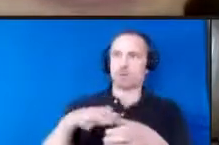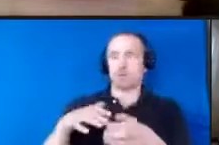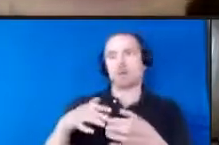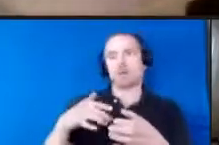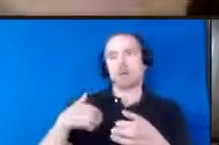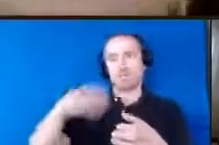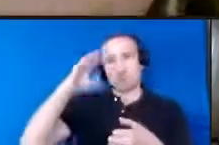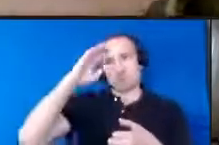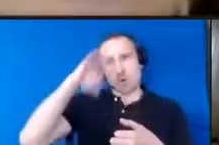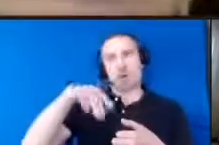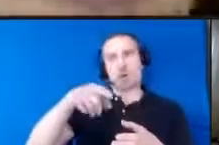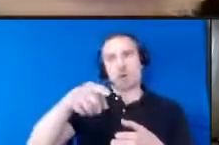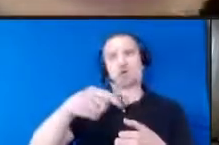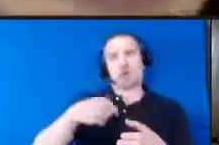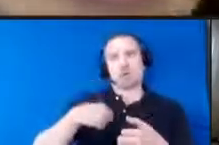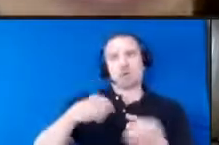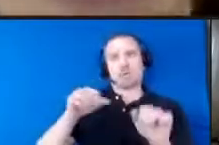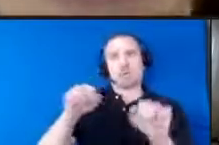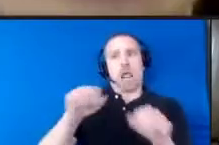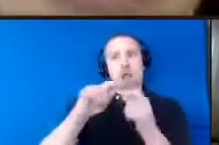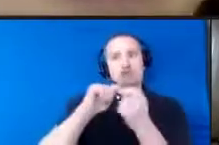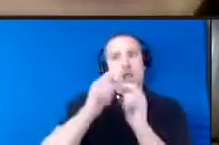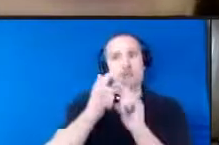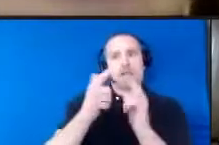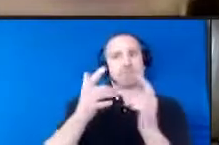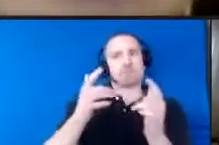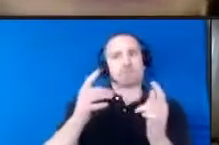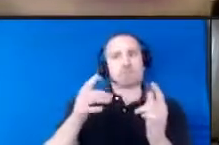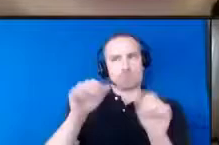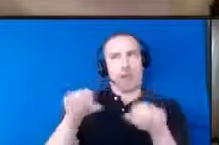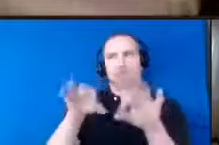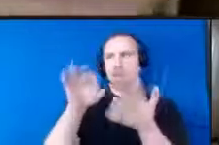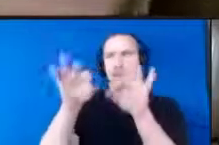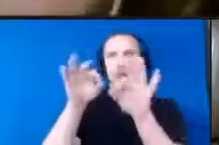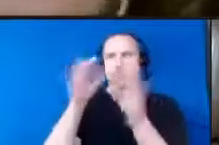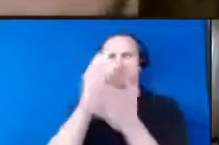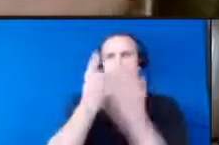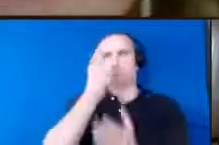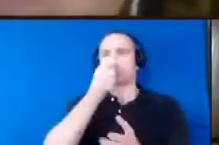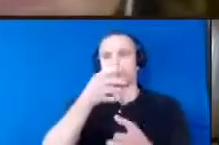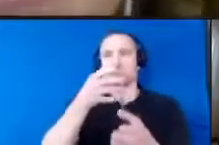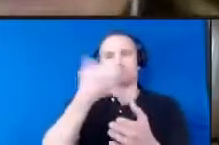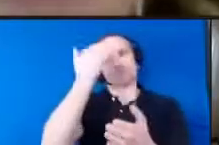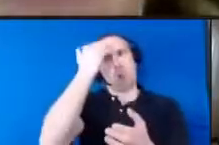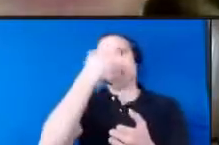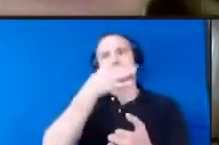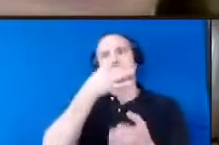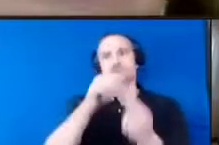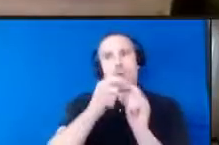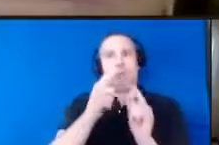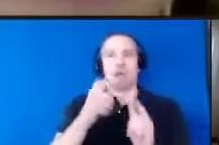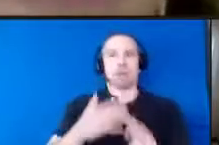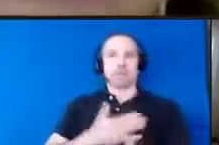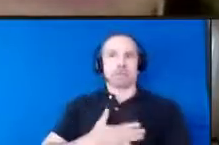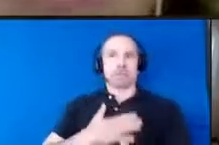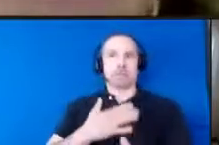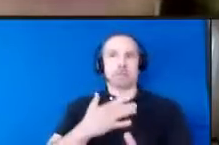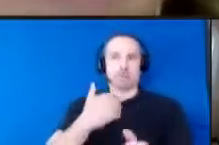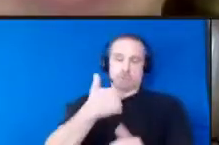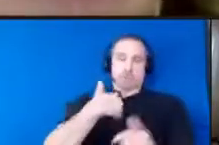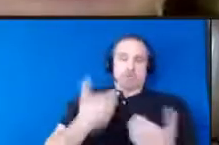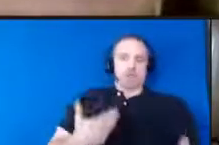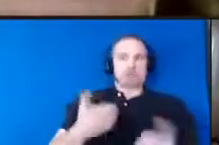the ability to translate. So please don't hesitate to call on us, and we are more than willing to support the